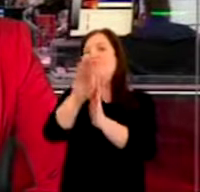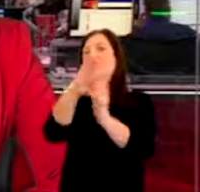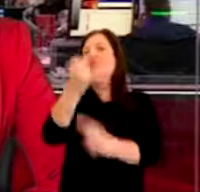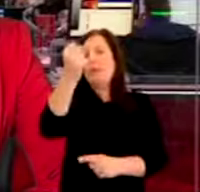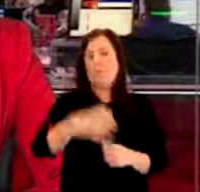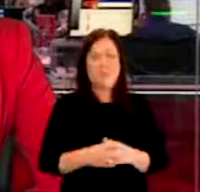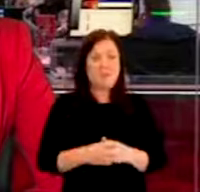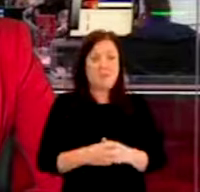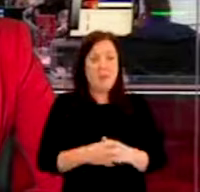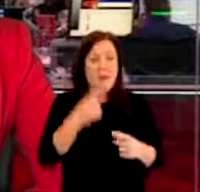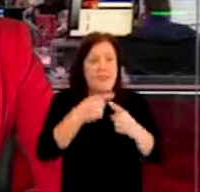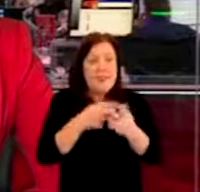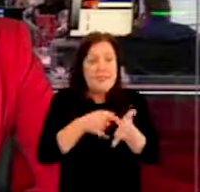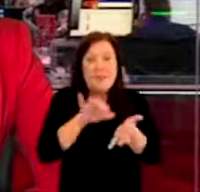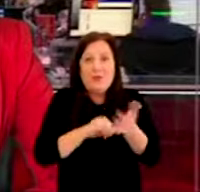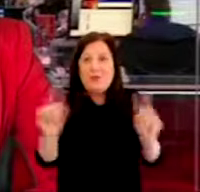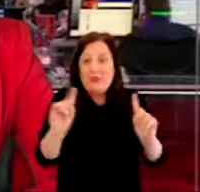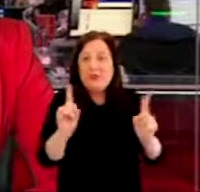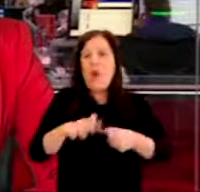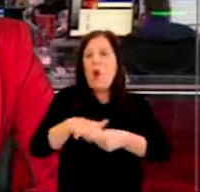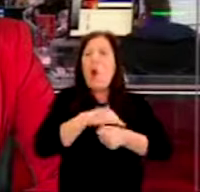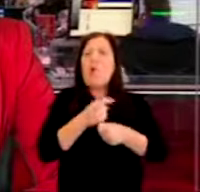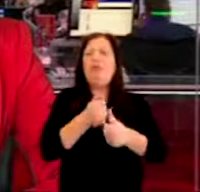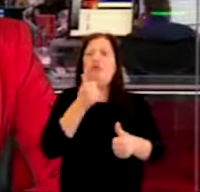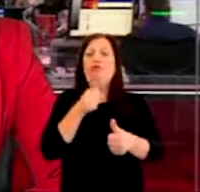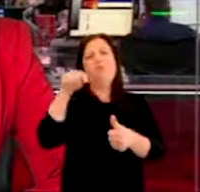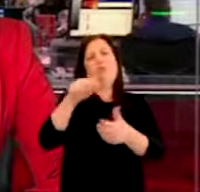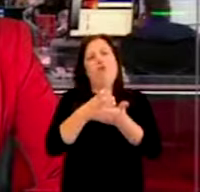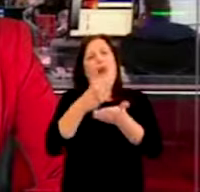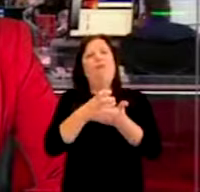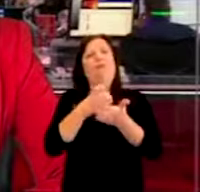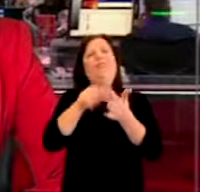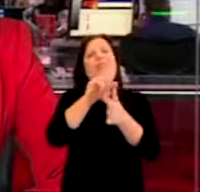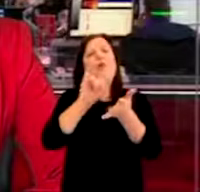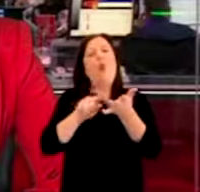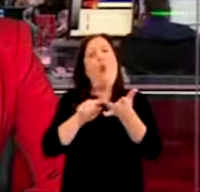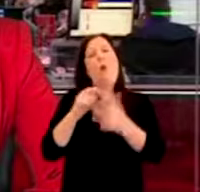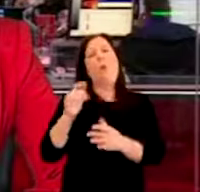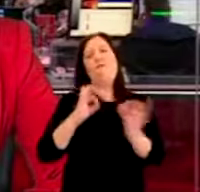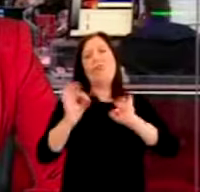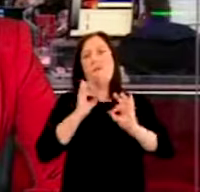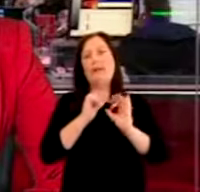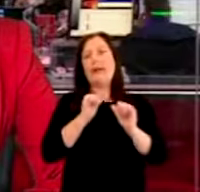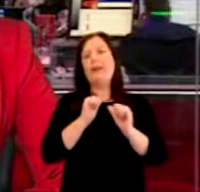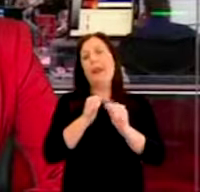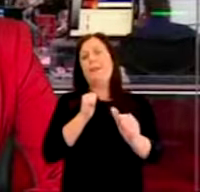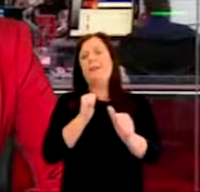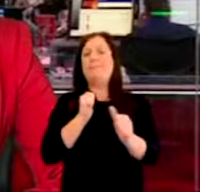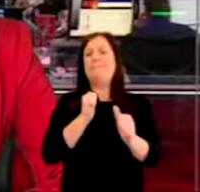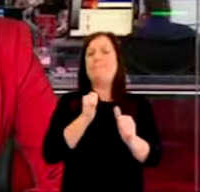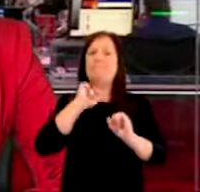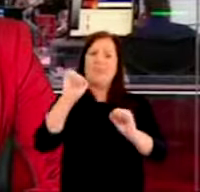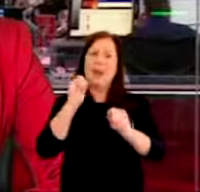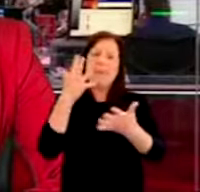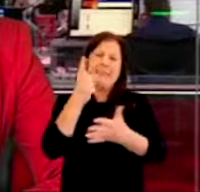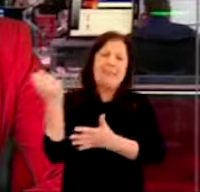And in lighter news, local charity Ego Performance Company are celebrating the final episode of their rip-roaring